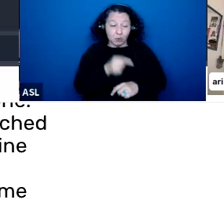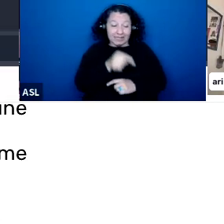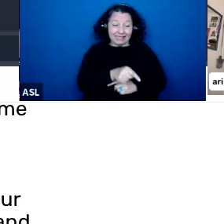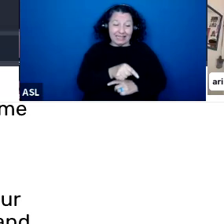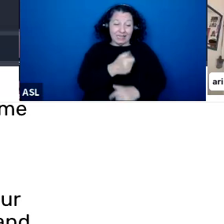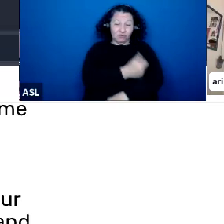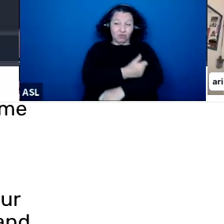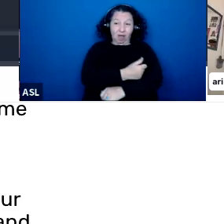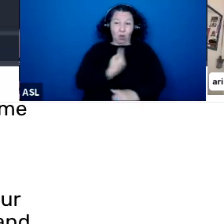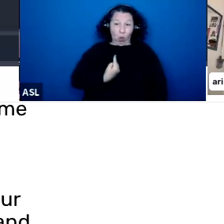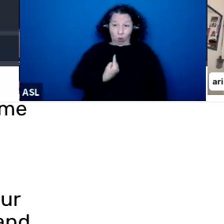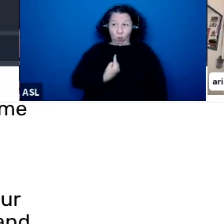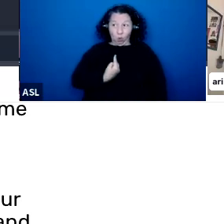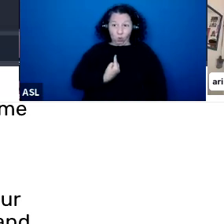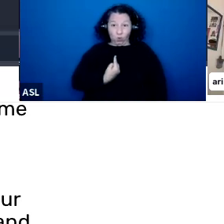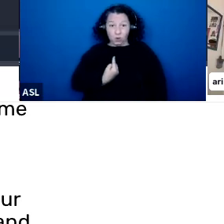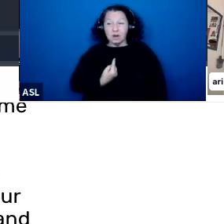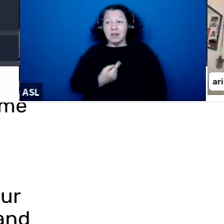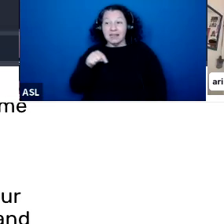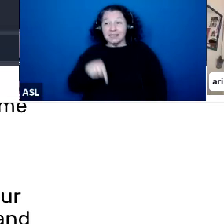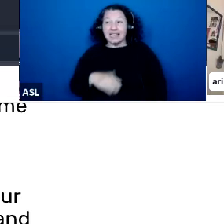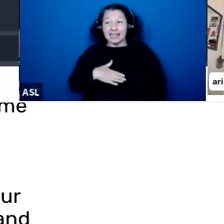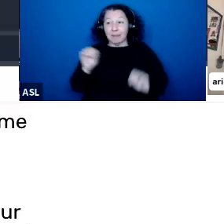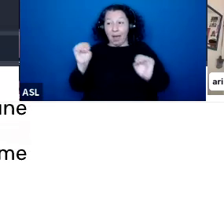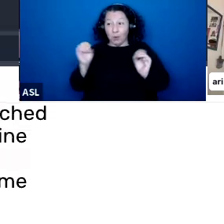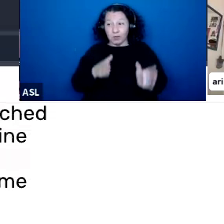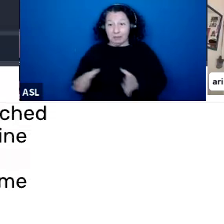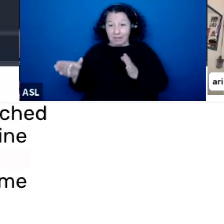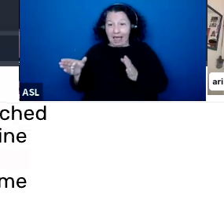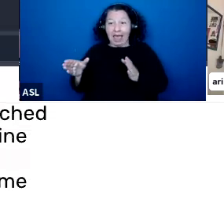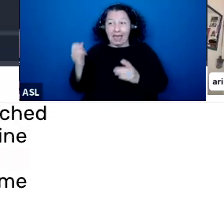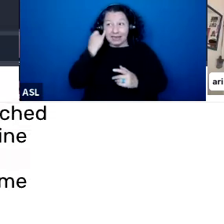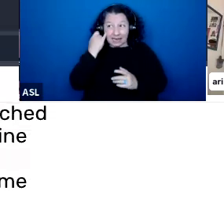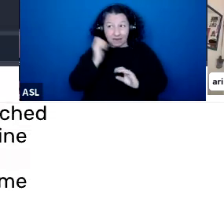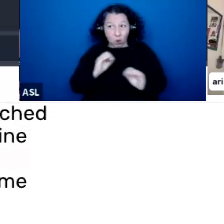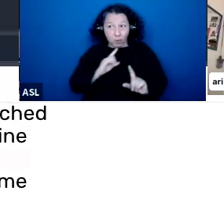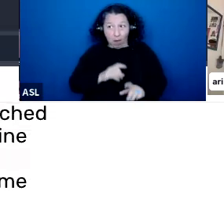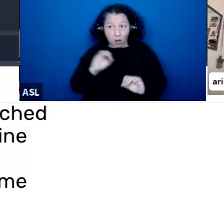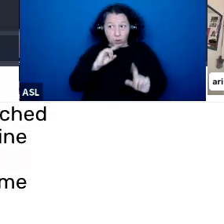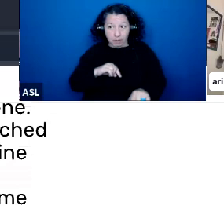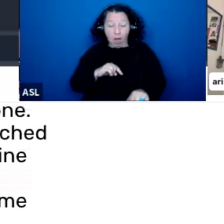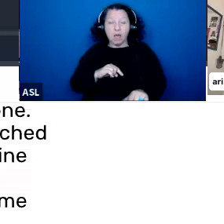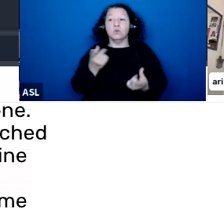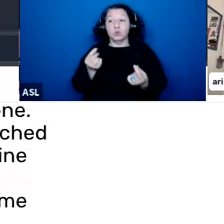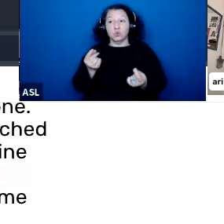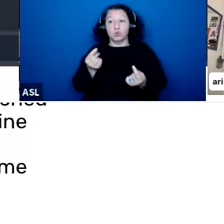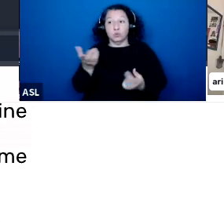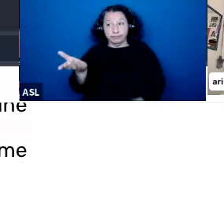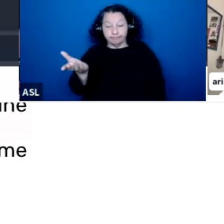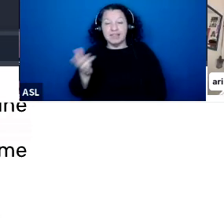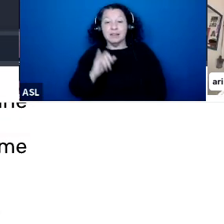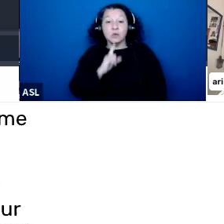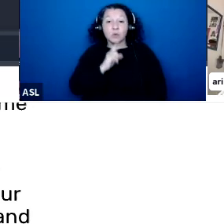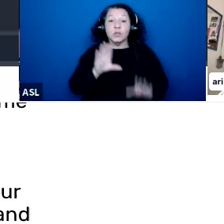this drug, I'm by myself, and this is my emergency plan if I become non-responsive. So that's a really